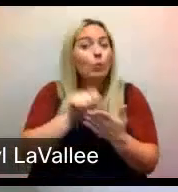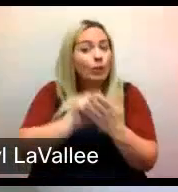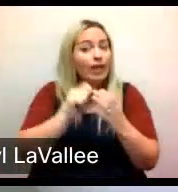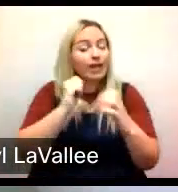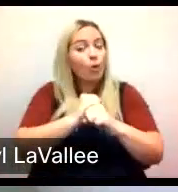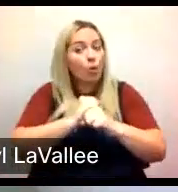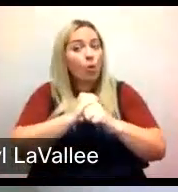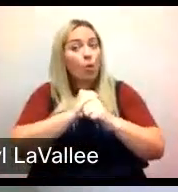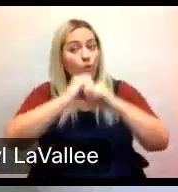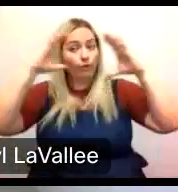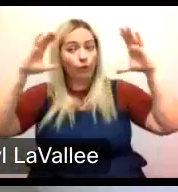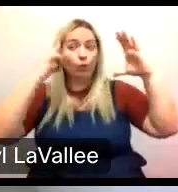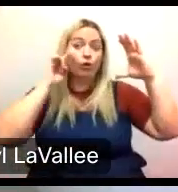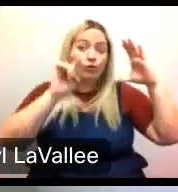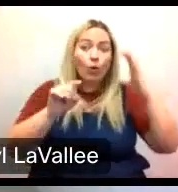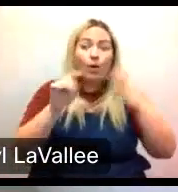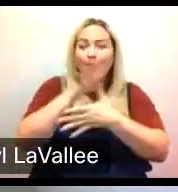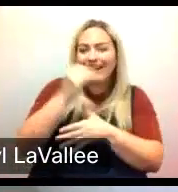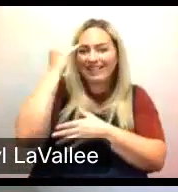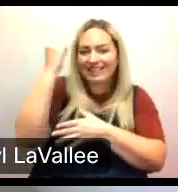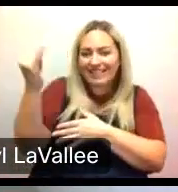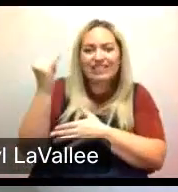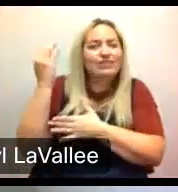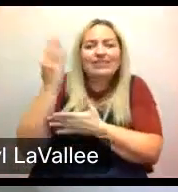main ideas of some source of information.